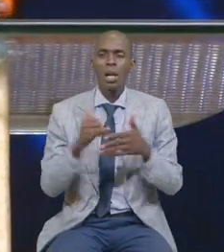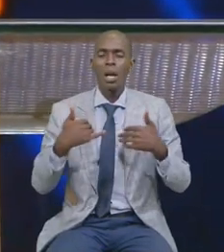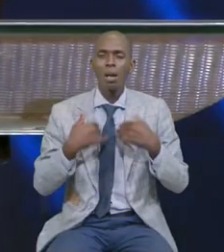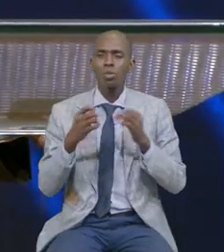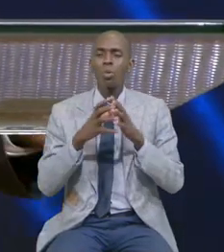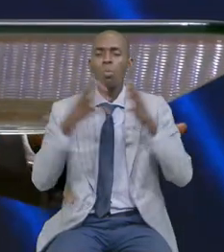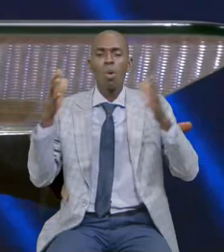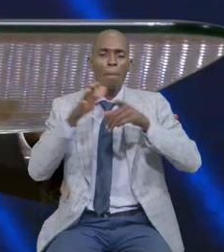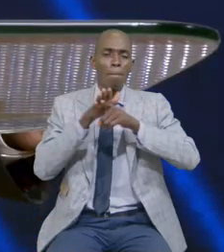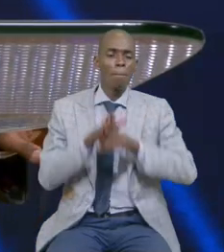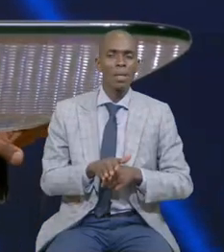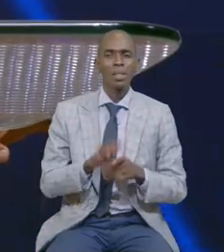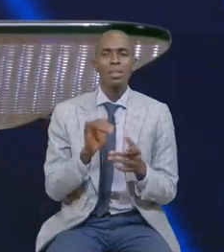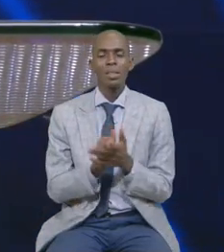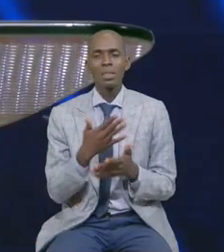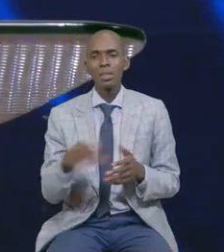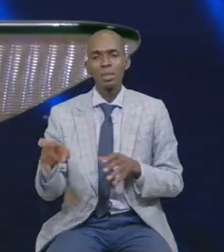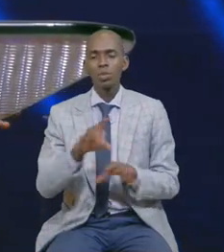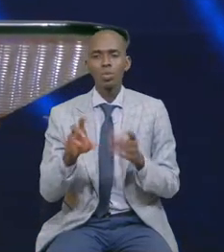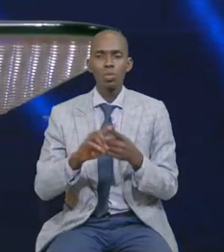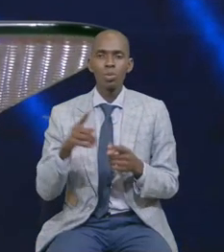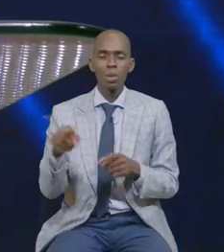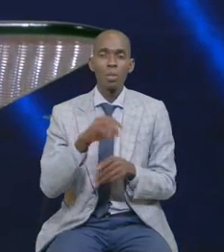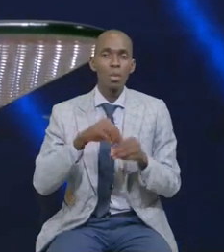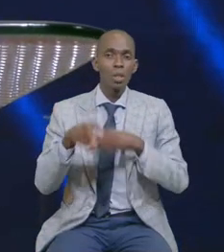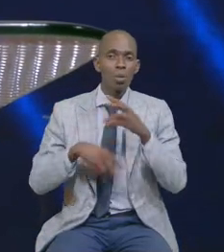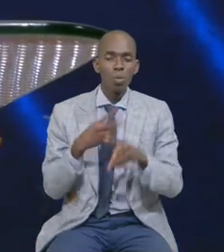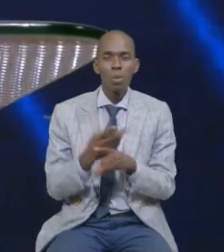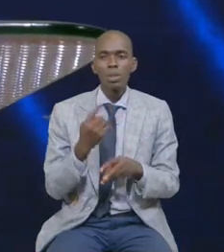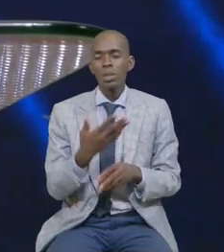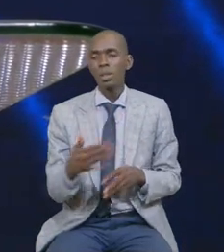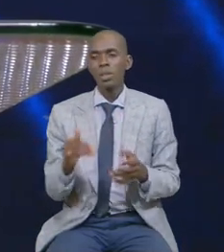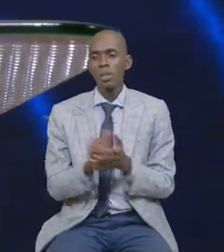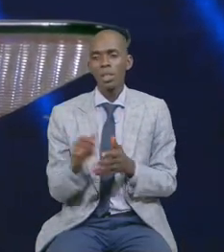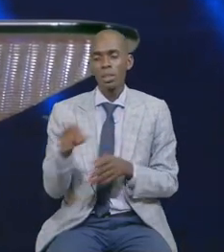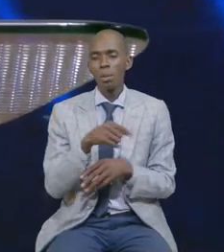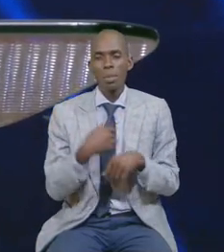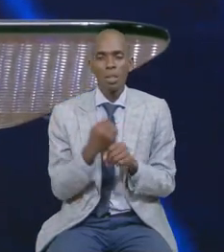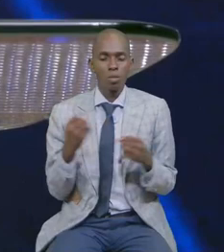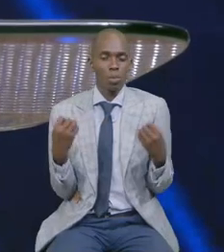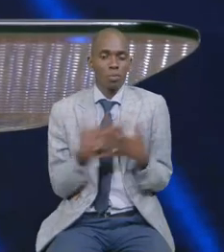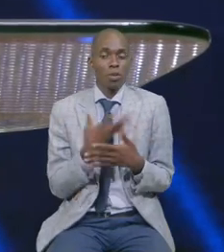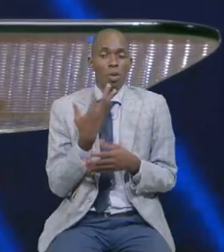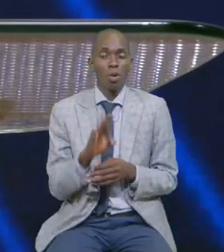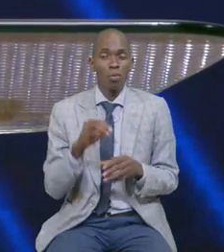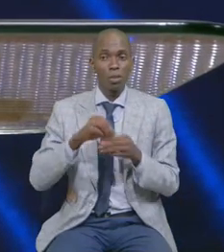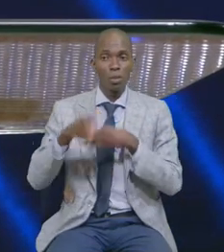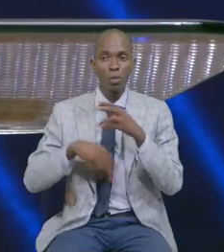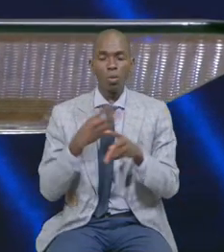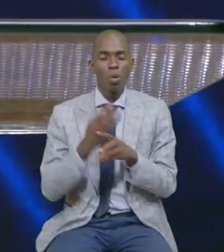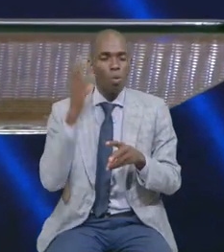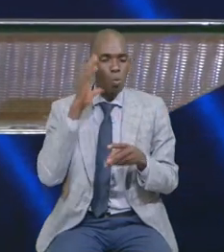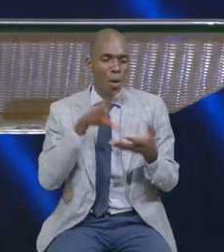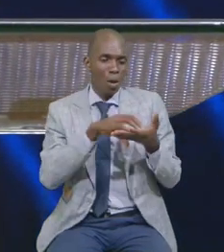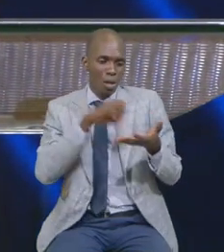the things they do to them in the world and the six distressing them ways in the world will suck their faith away